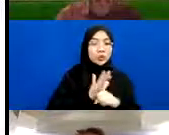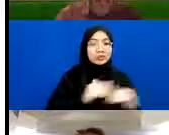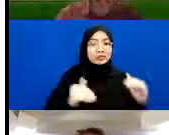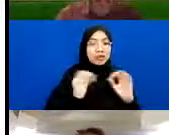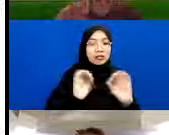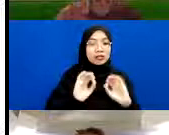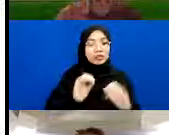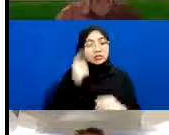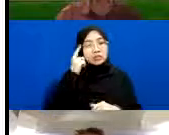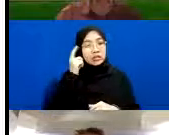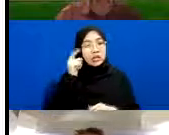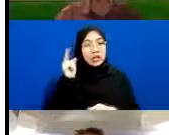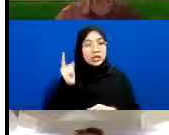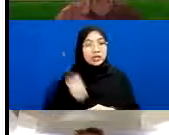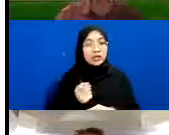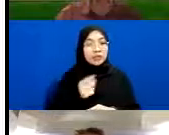1,861 special school.